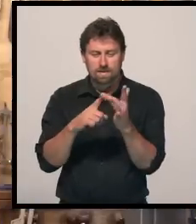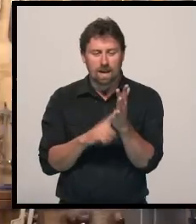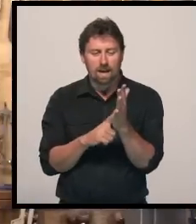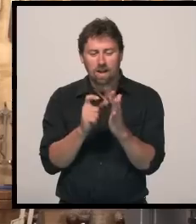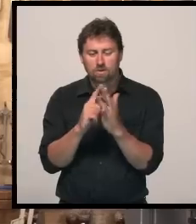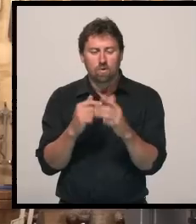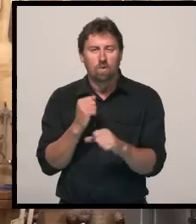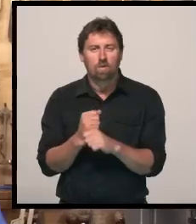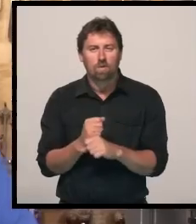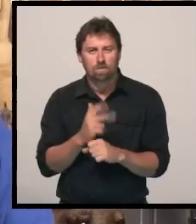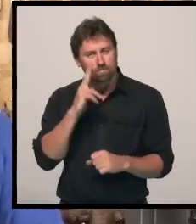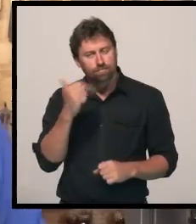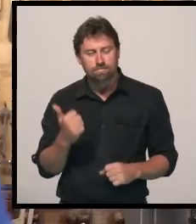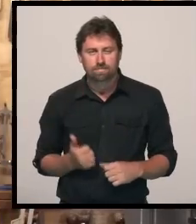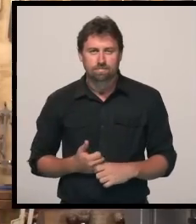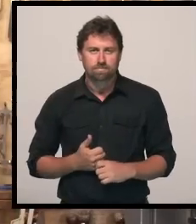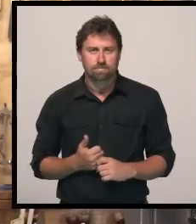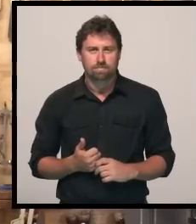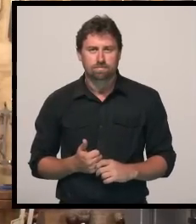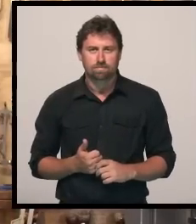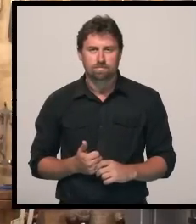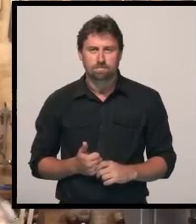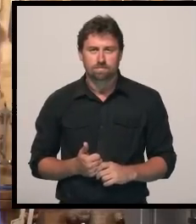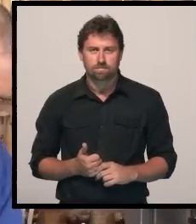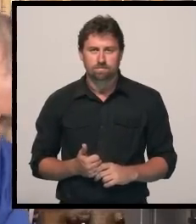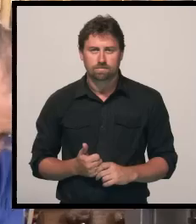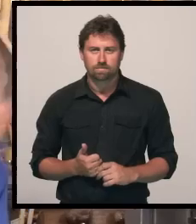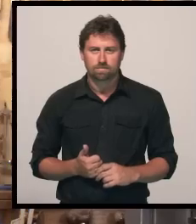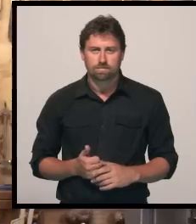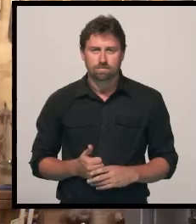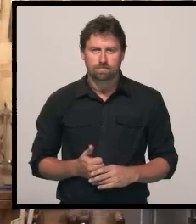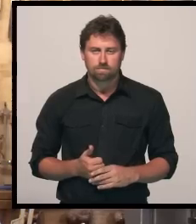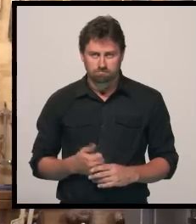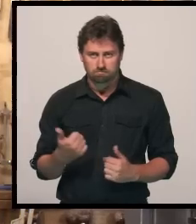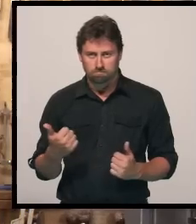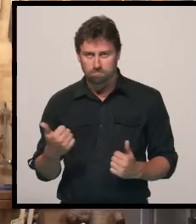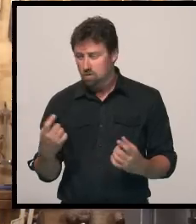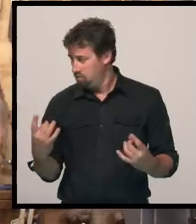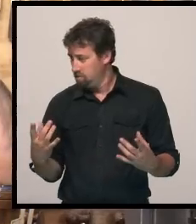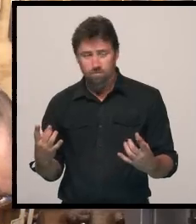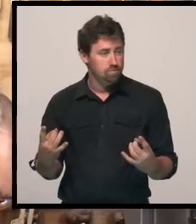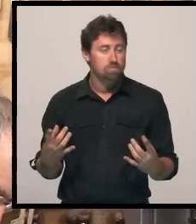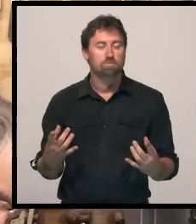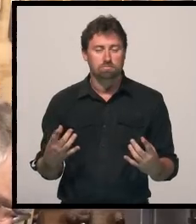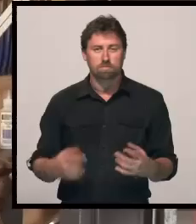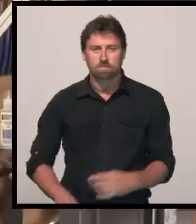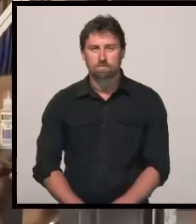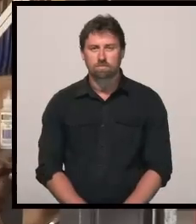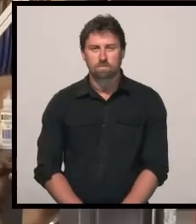here, very, very useful. Okay, plugged in, clear, let's